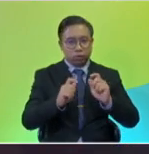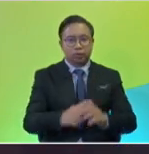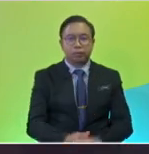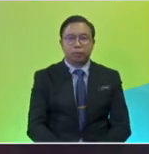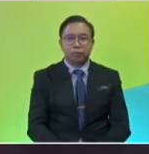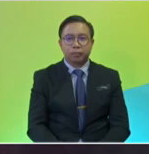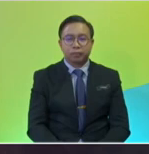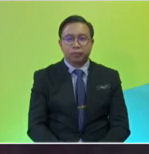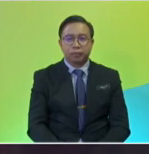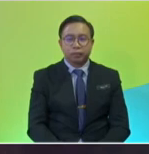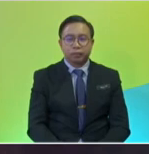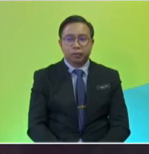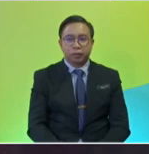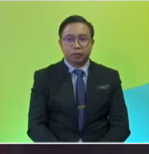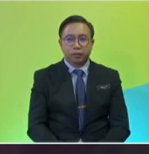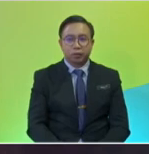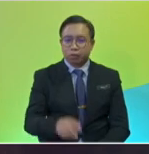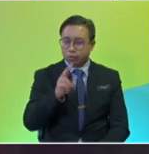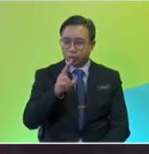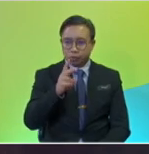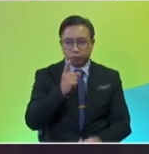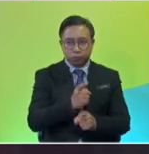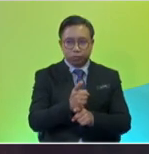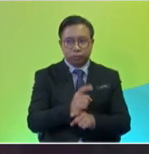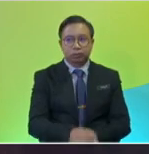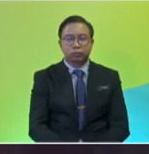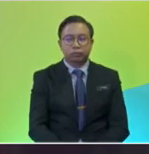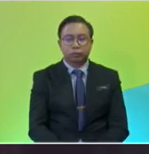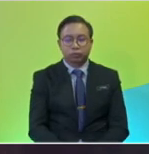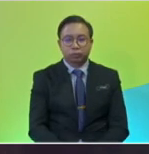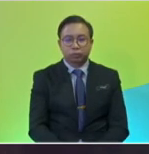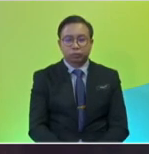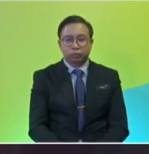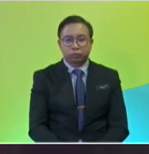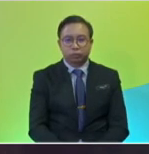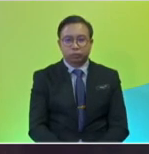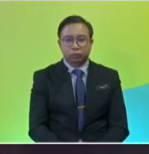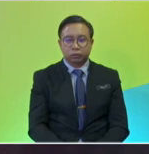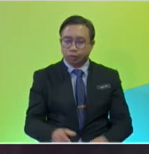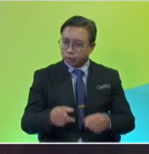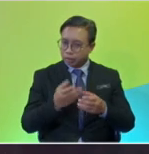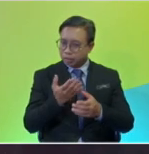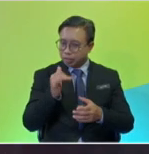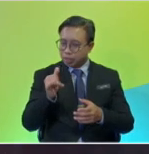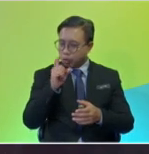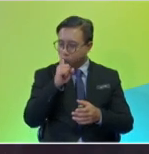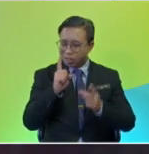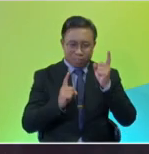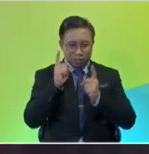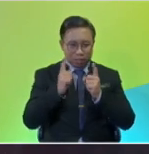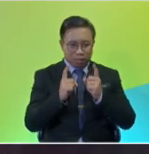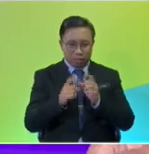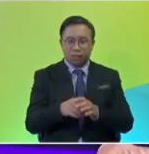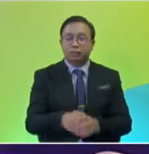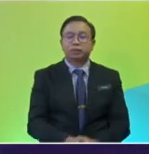reward. Give them a reward first. Yes. True, Sean. Mm-hmm. Okay. Shall we give them each a star? Yep. They deserve one star stick